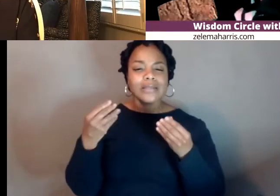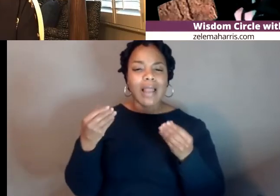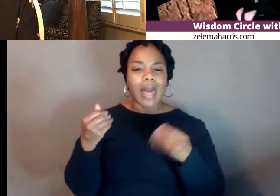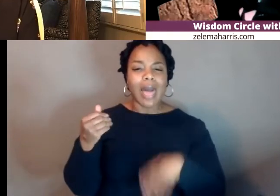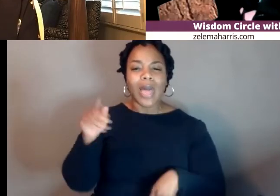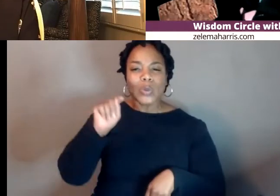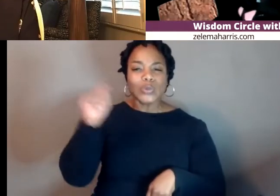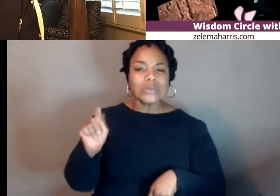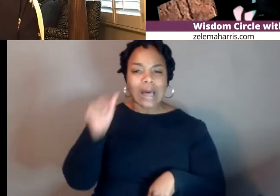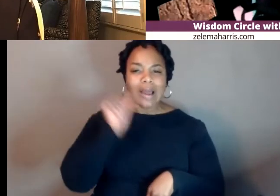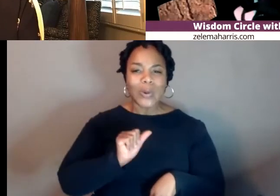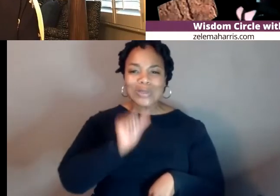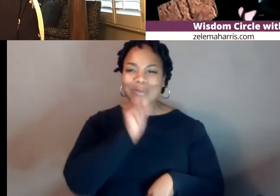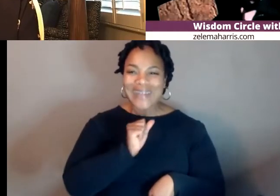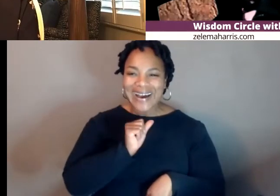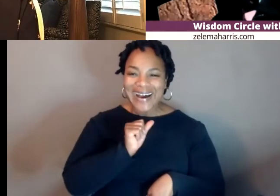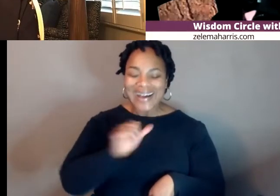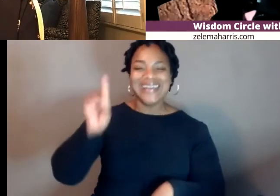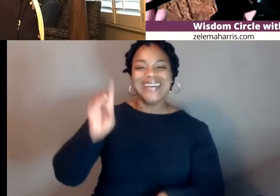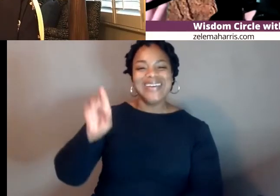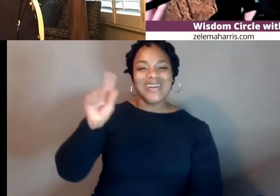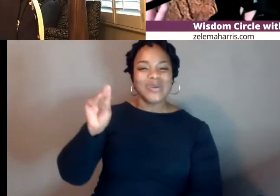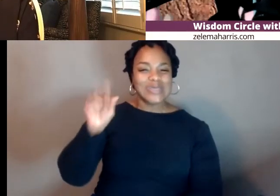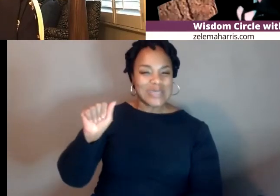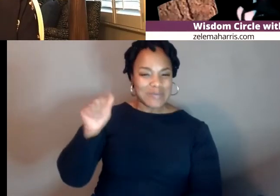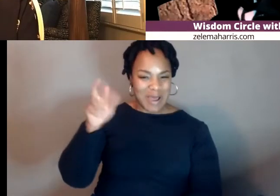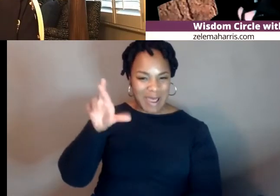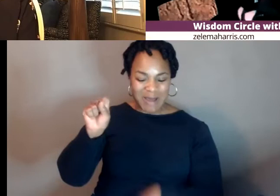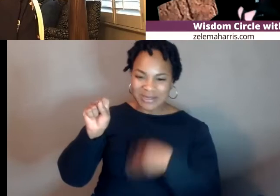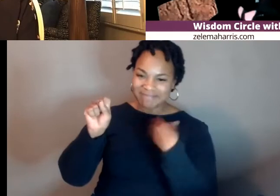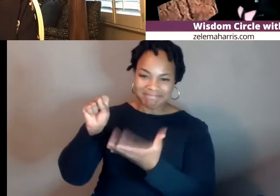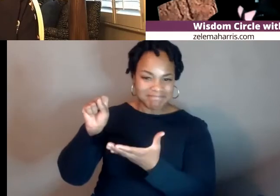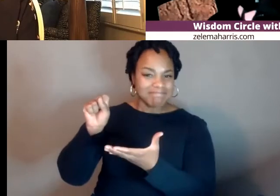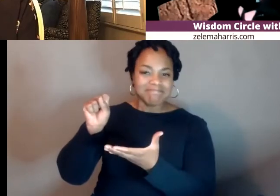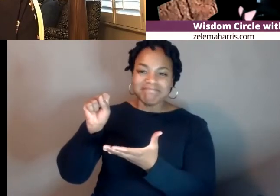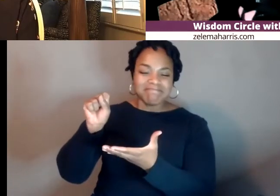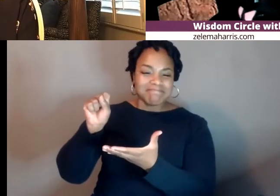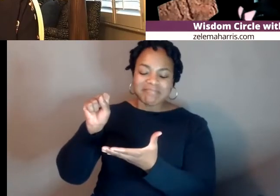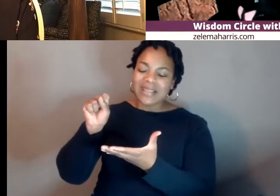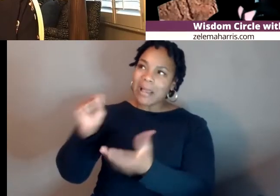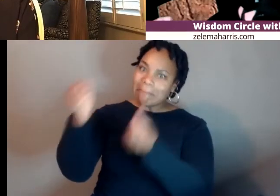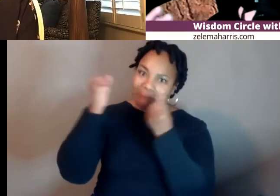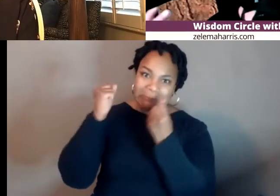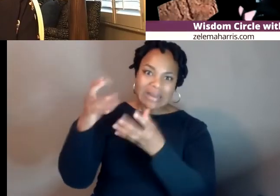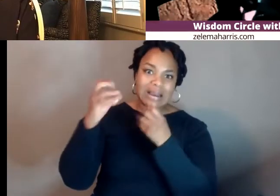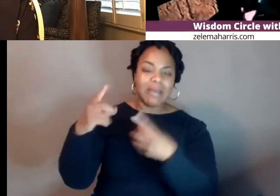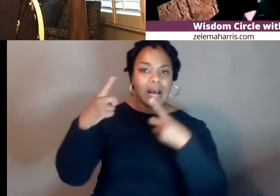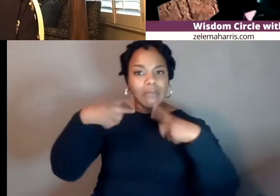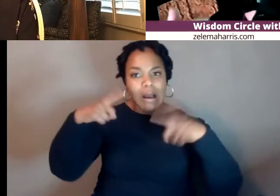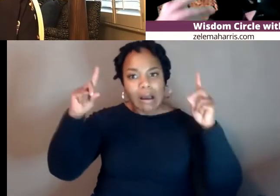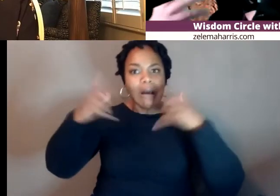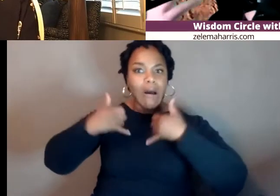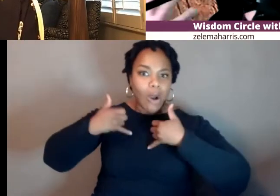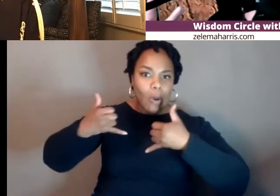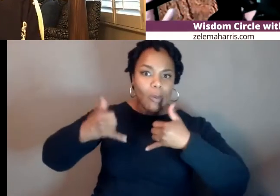Arizona. Dr. Zelema Harris has so many accolades and awards,